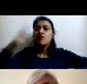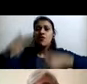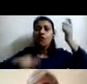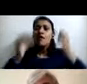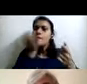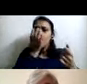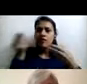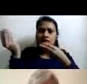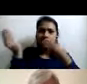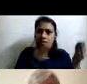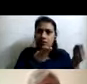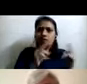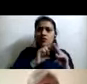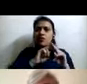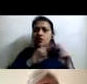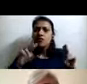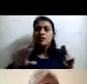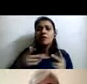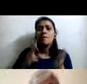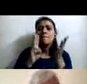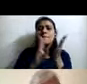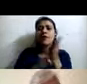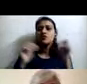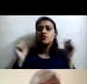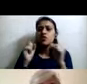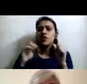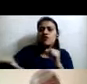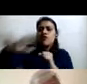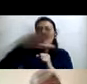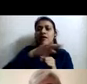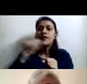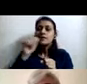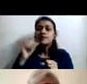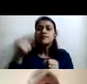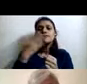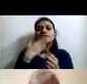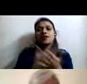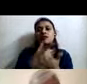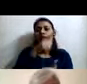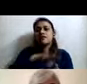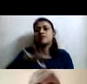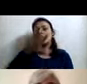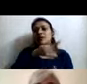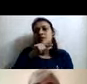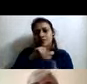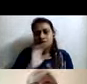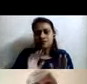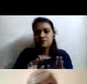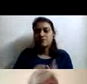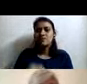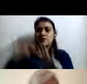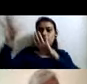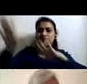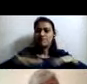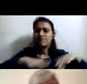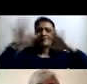of the entire cantonment of Missouri, one side of Missouri. we are going with the idea of looking at how we can get people to